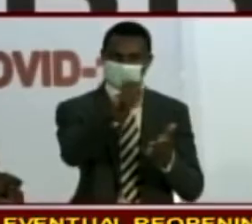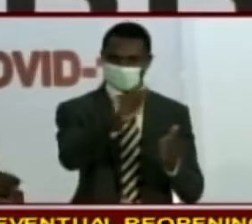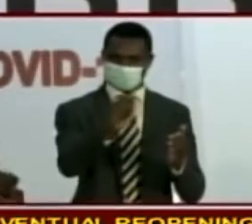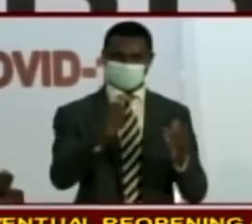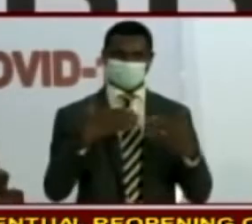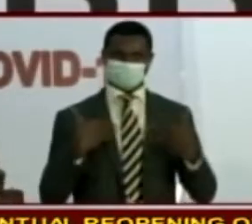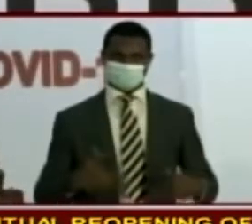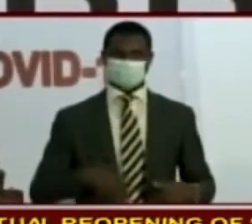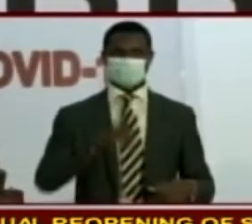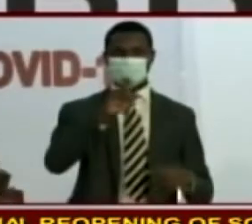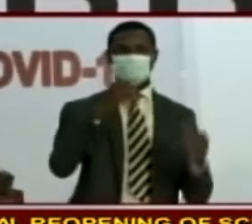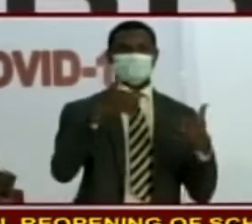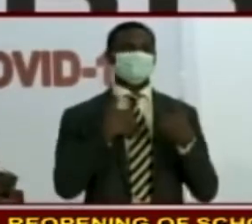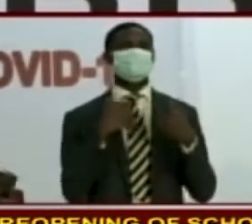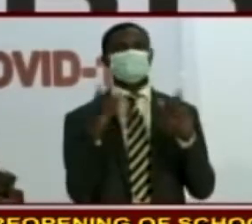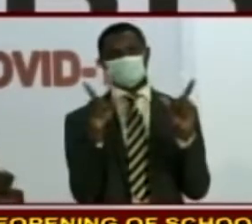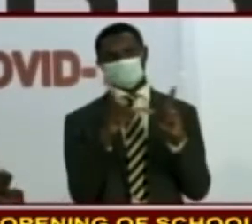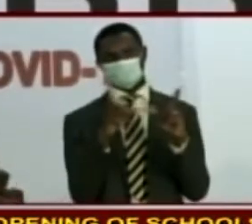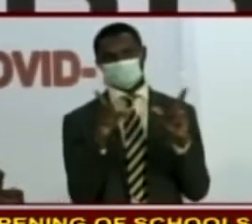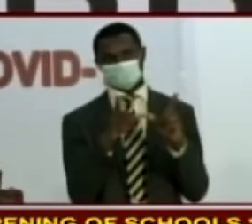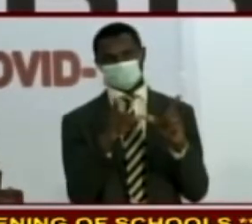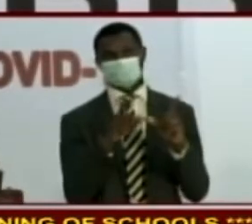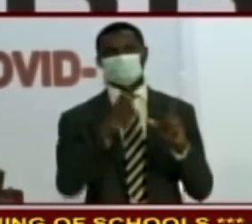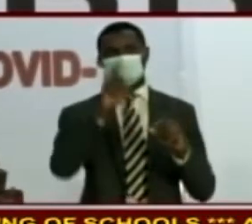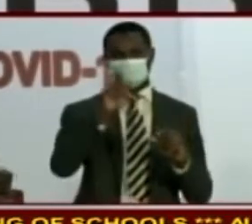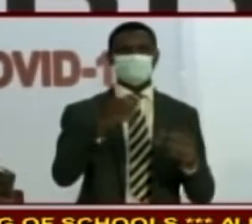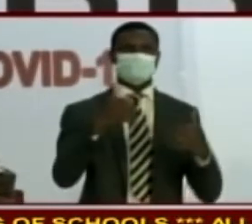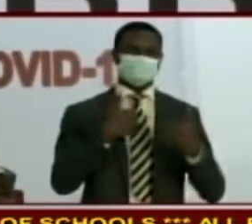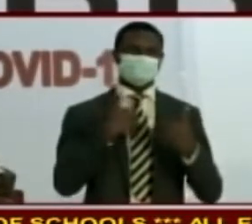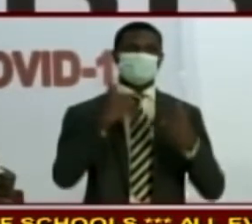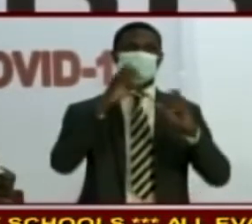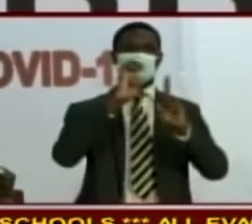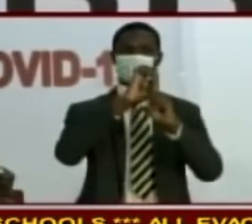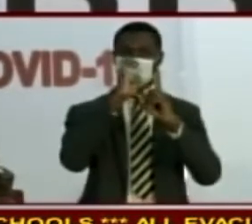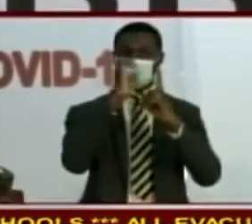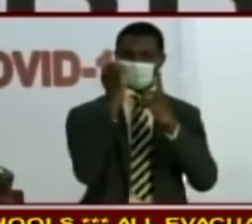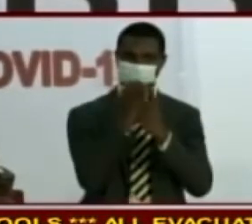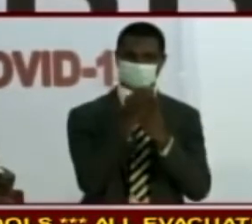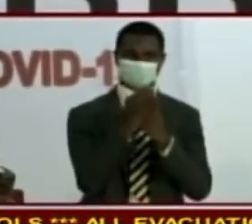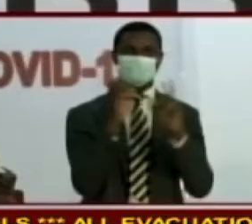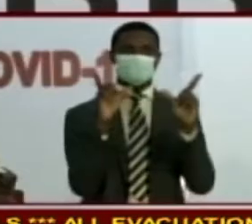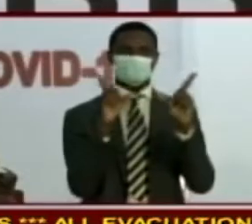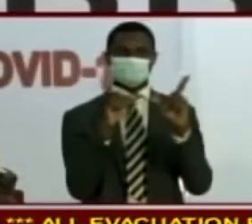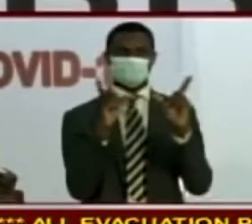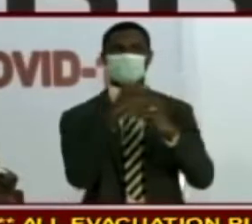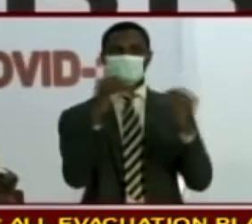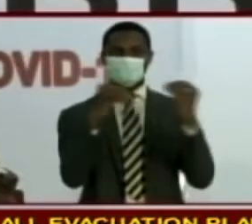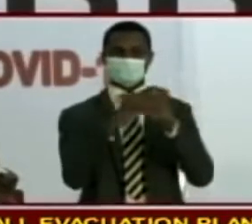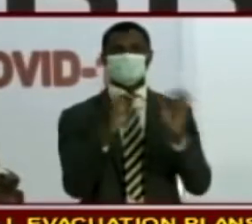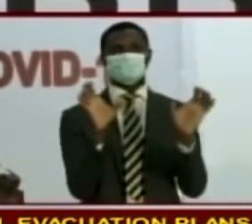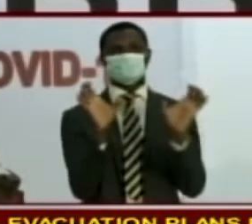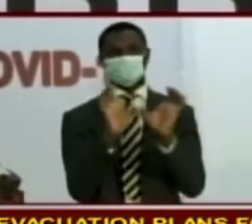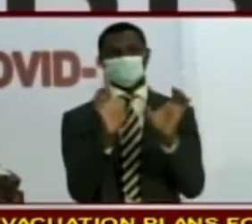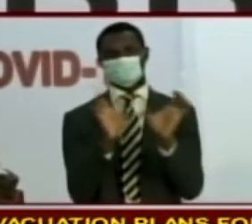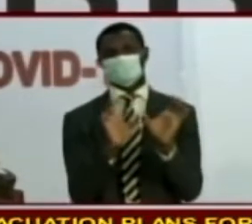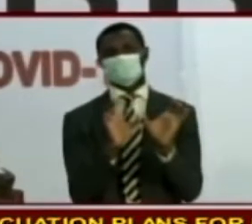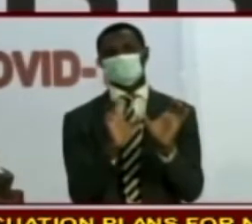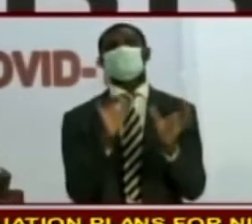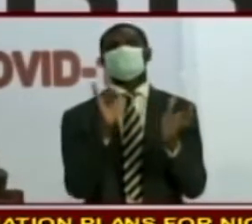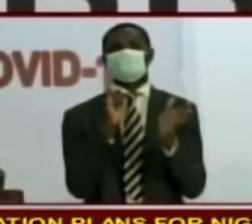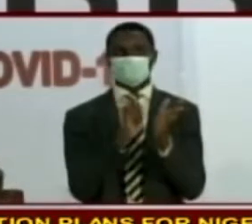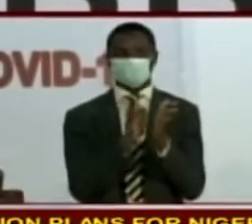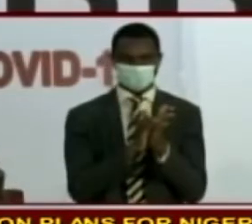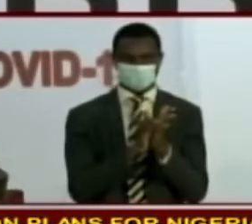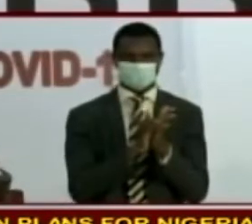licensed, qualified environmental health officer or company. And this licensing is being done